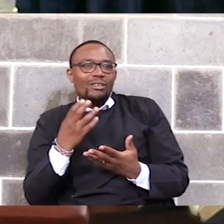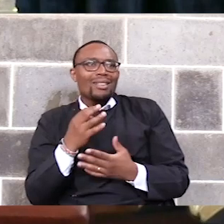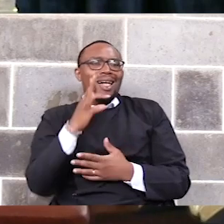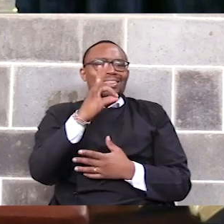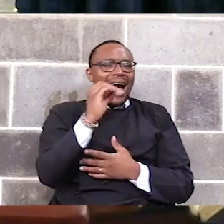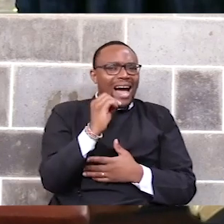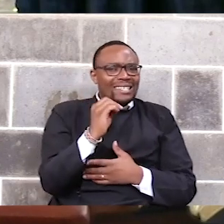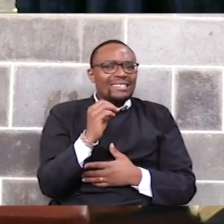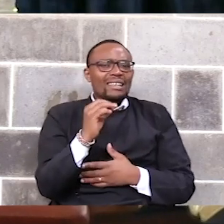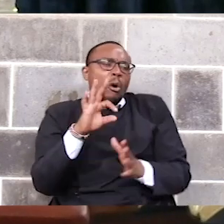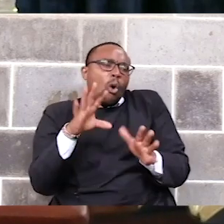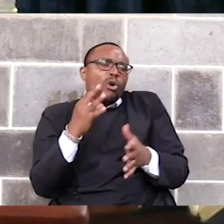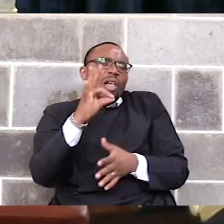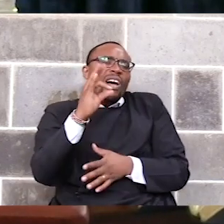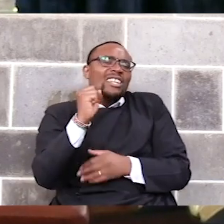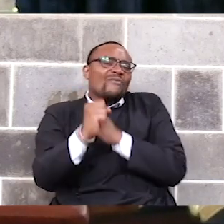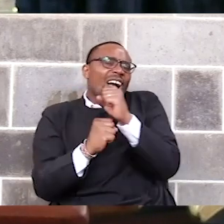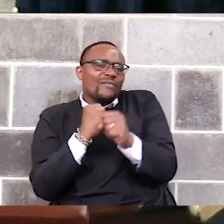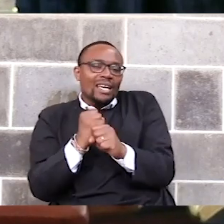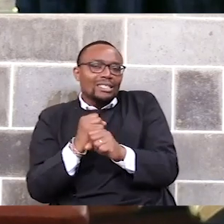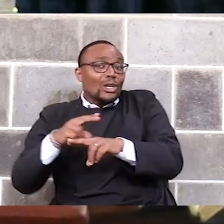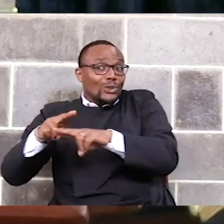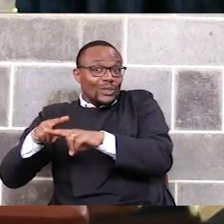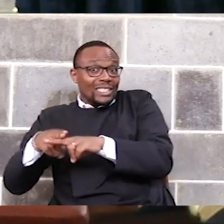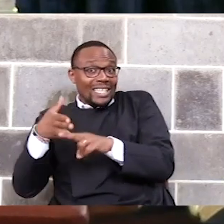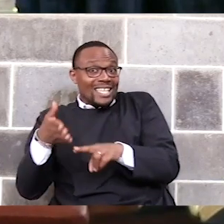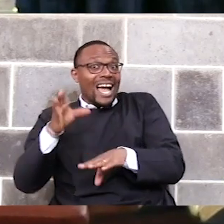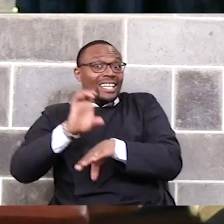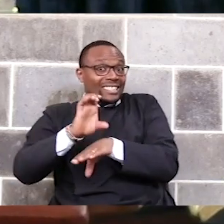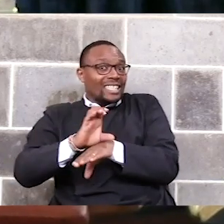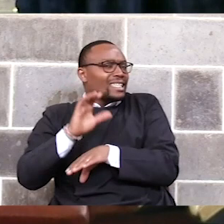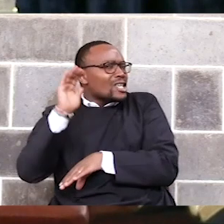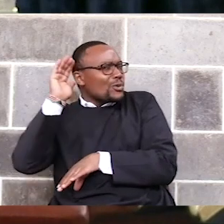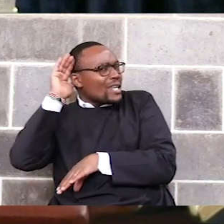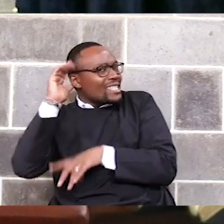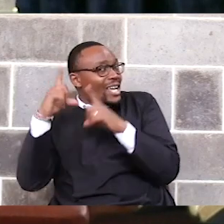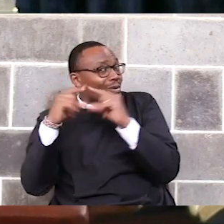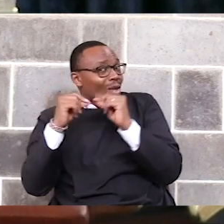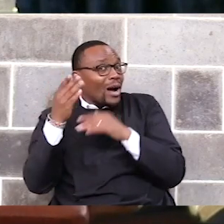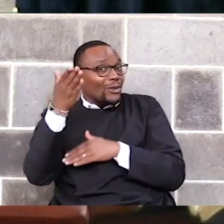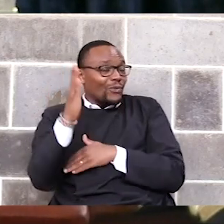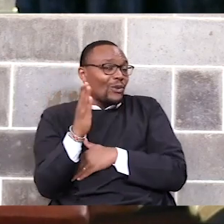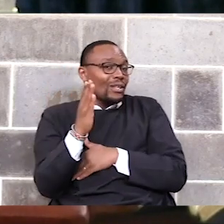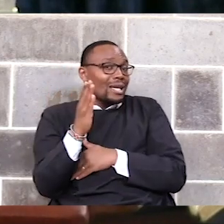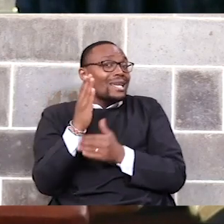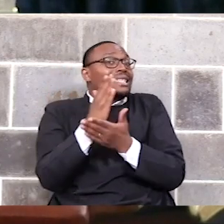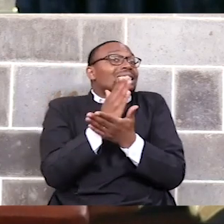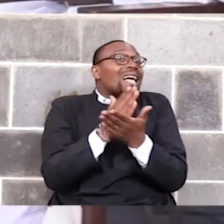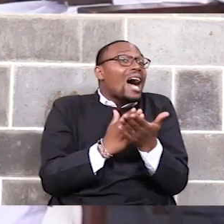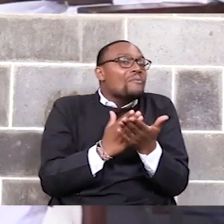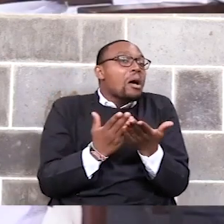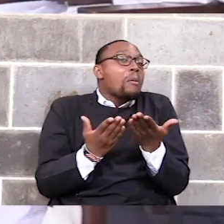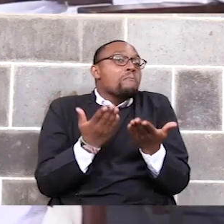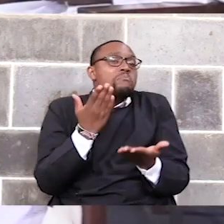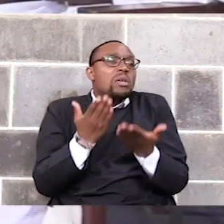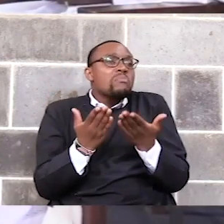30 to 35 years you've been sitting in church, faithfully listening to the word of God. And if you're an adult, probably you've been